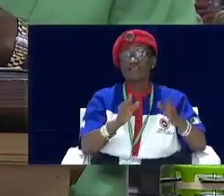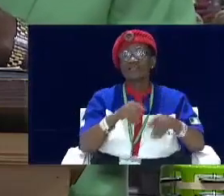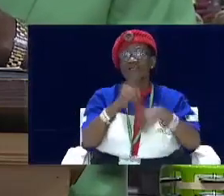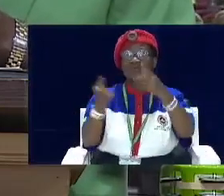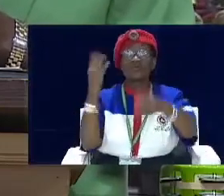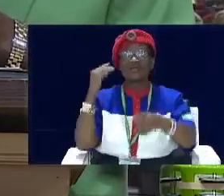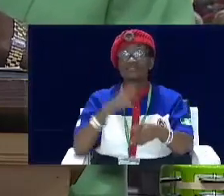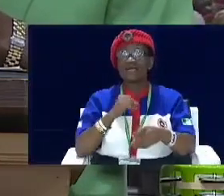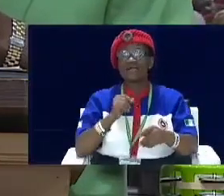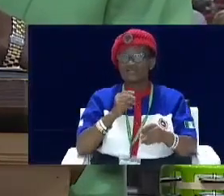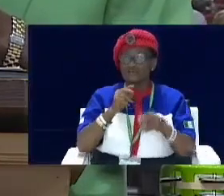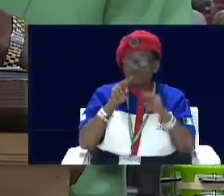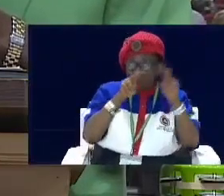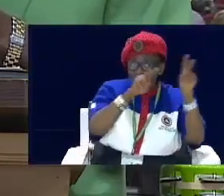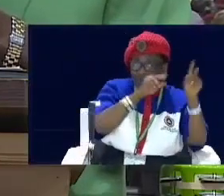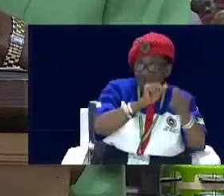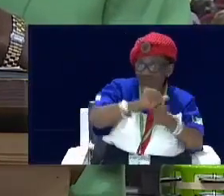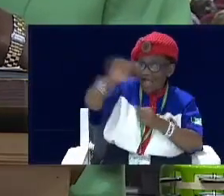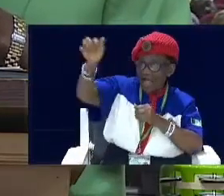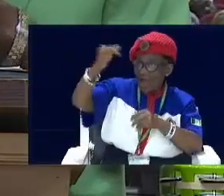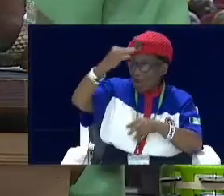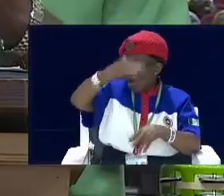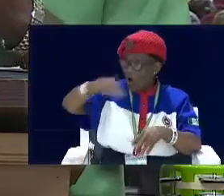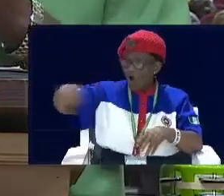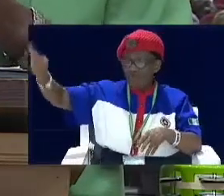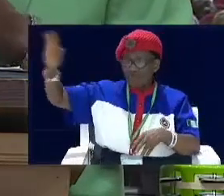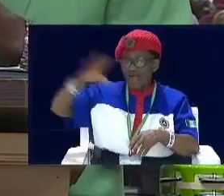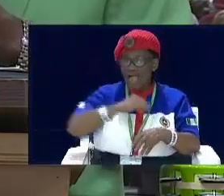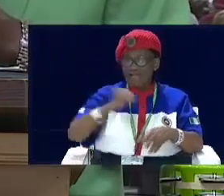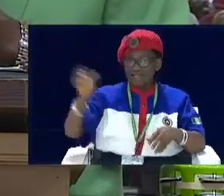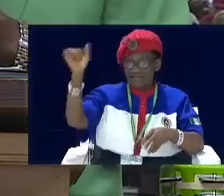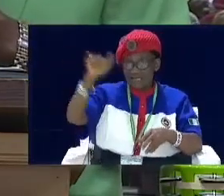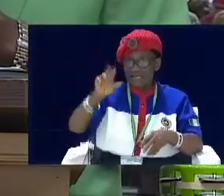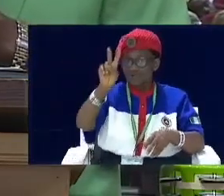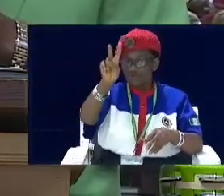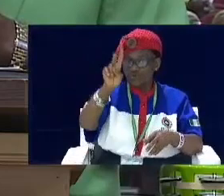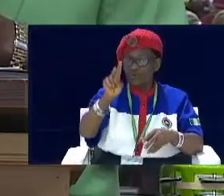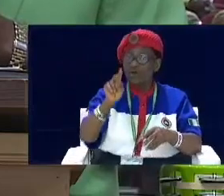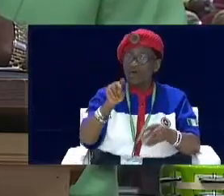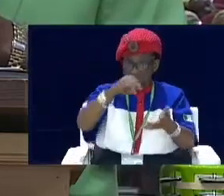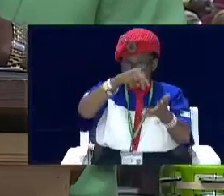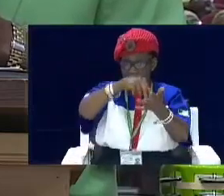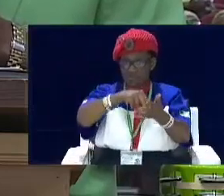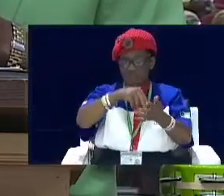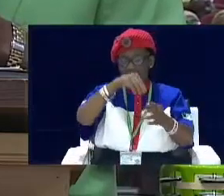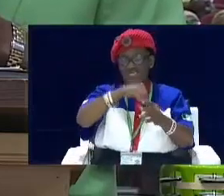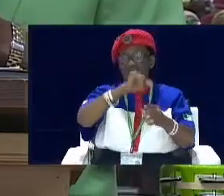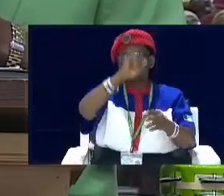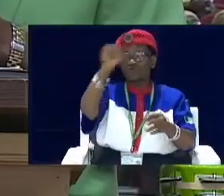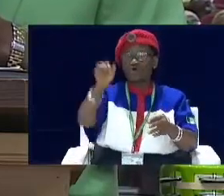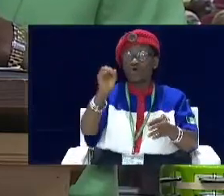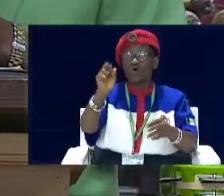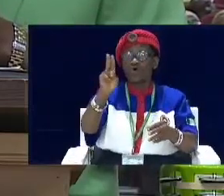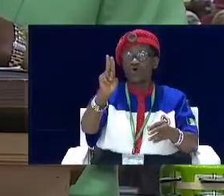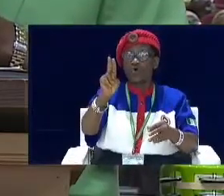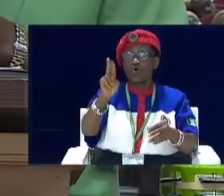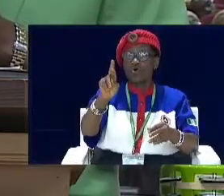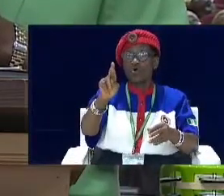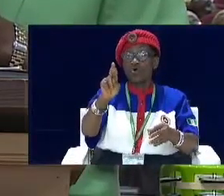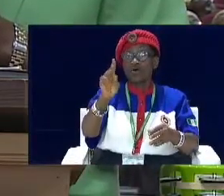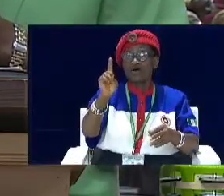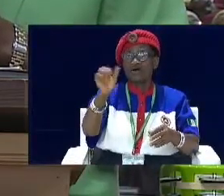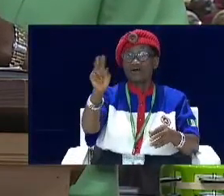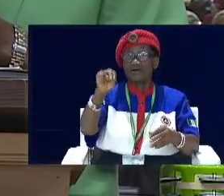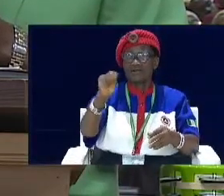view afar off, and they too stood by Jordan. Adoto okunrin ninu awon omo woli si